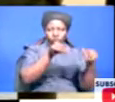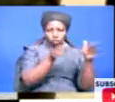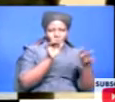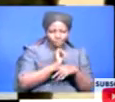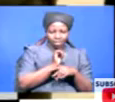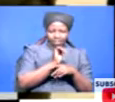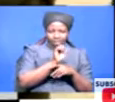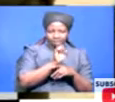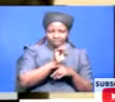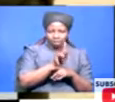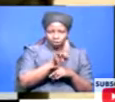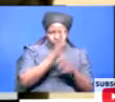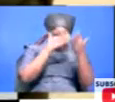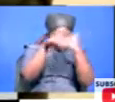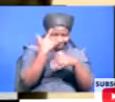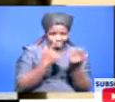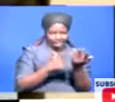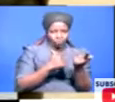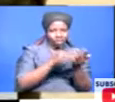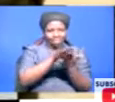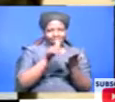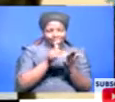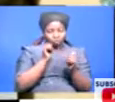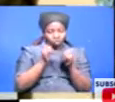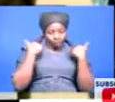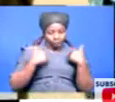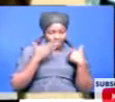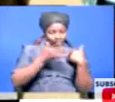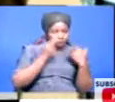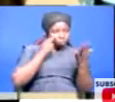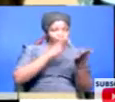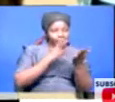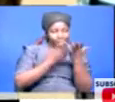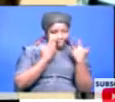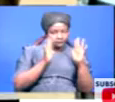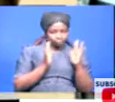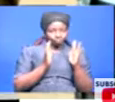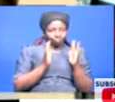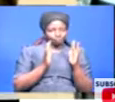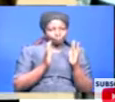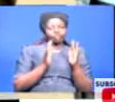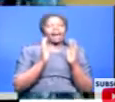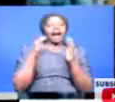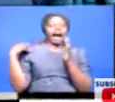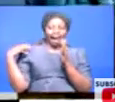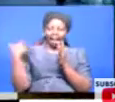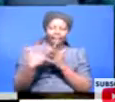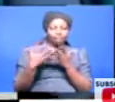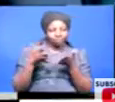University Tallying Center, which I witnessed, up to where we are now. So far, so